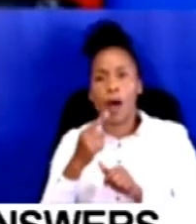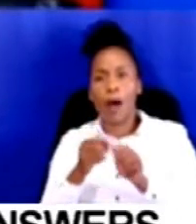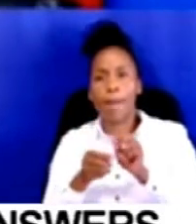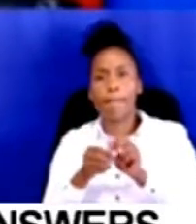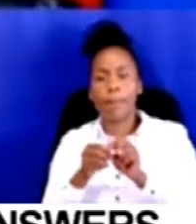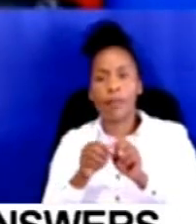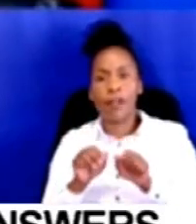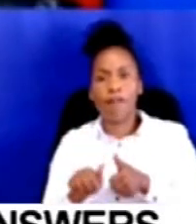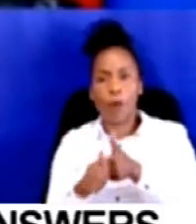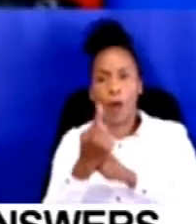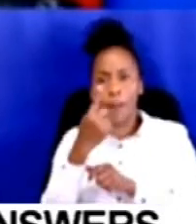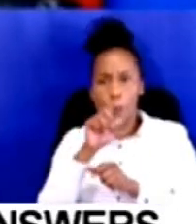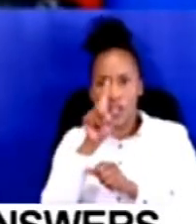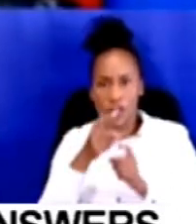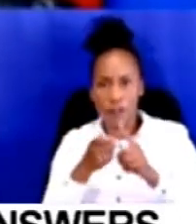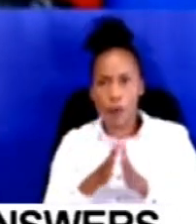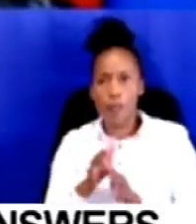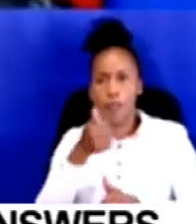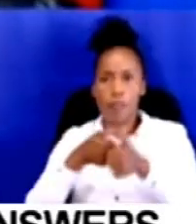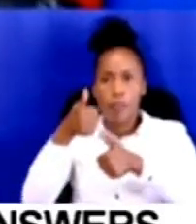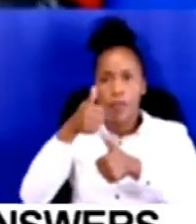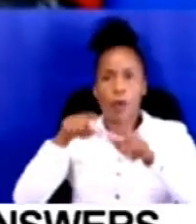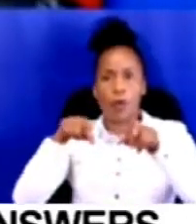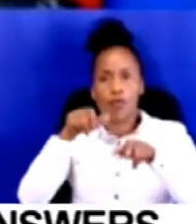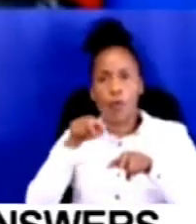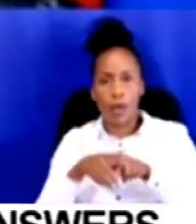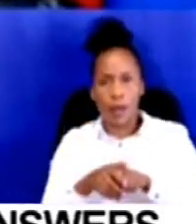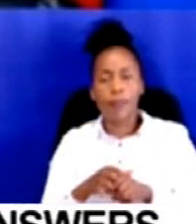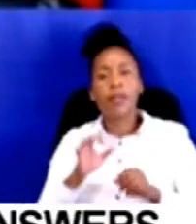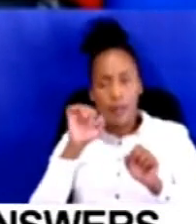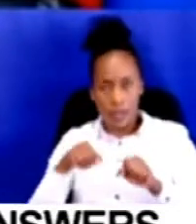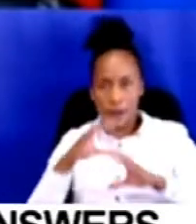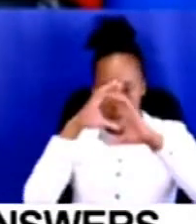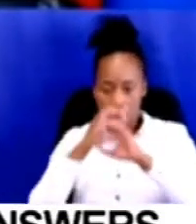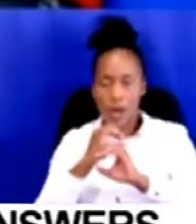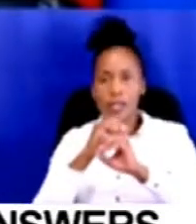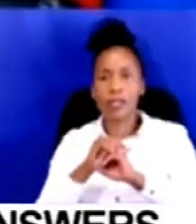Whip. Yes, we are going to focus our attention on